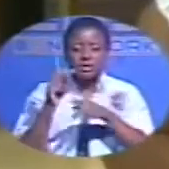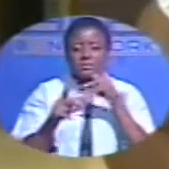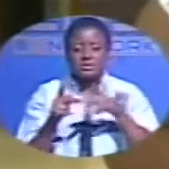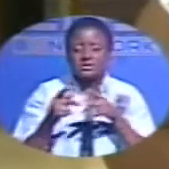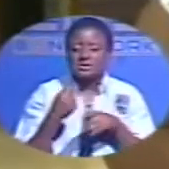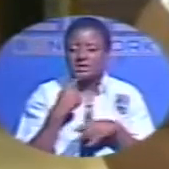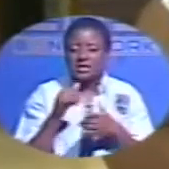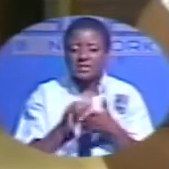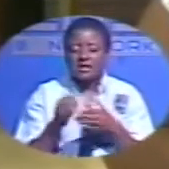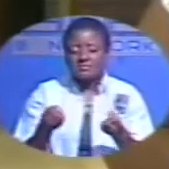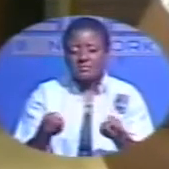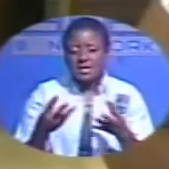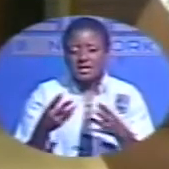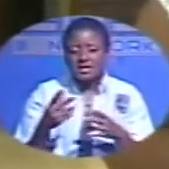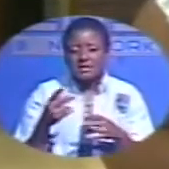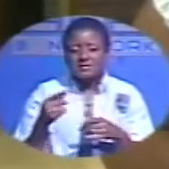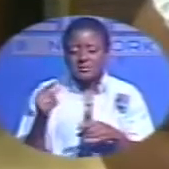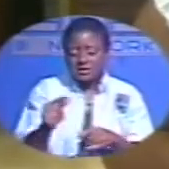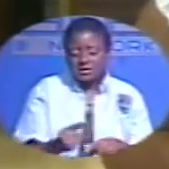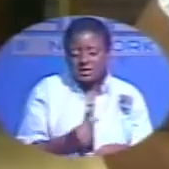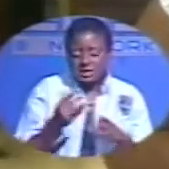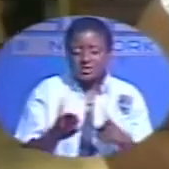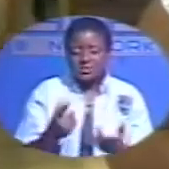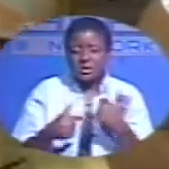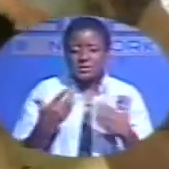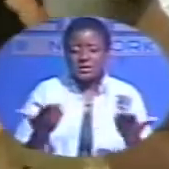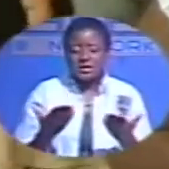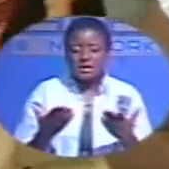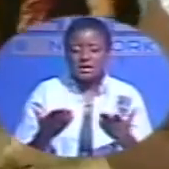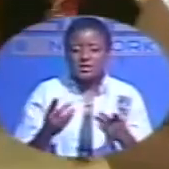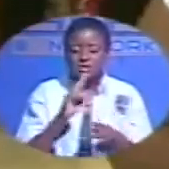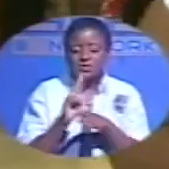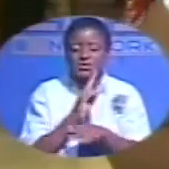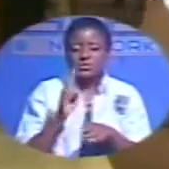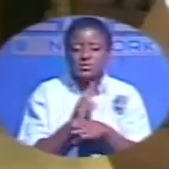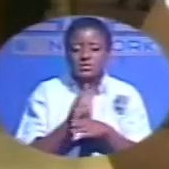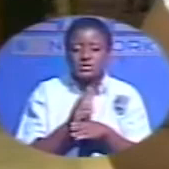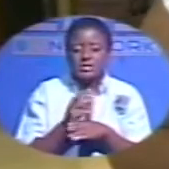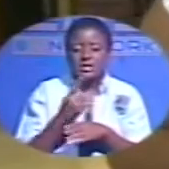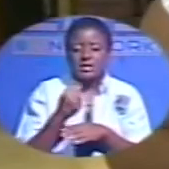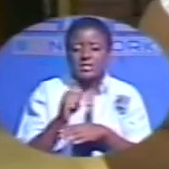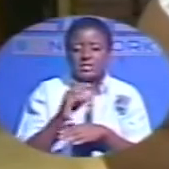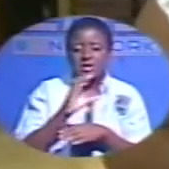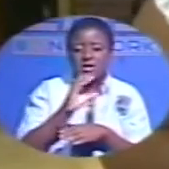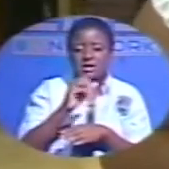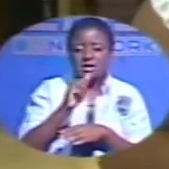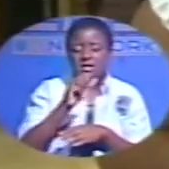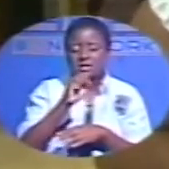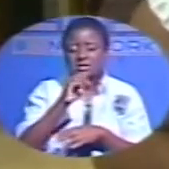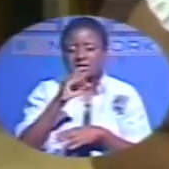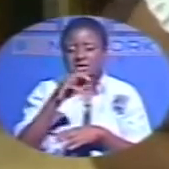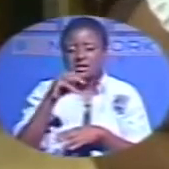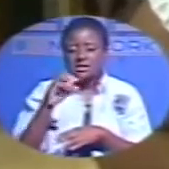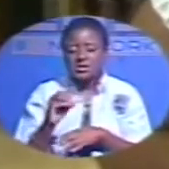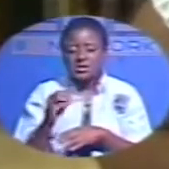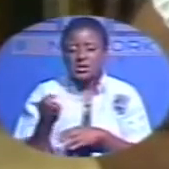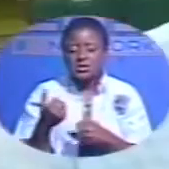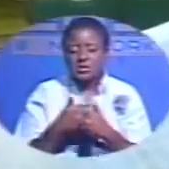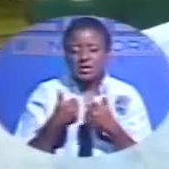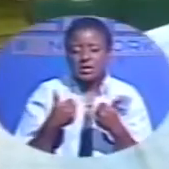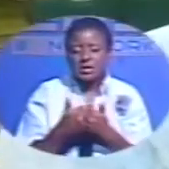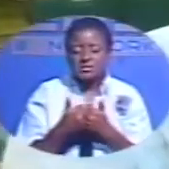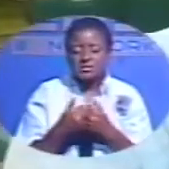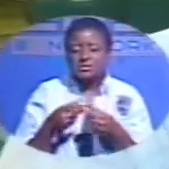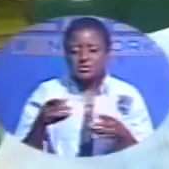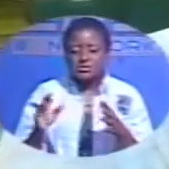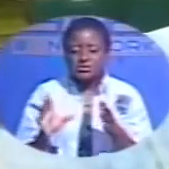take advantage of the casino games. He did say, however, that their peak season here at the casino usually happens during the U.S. holidays.